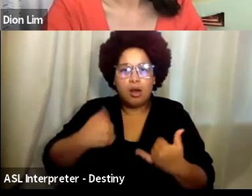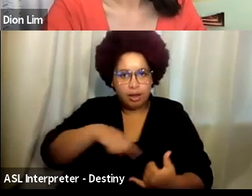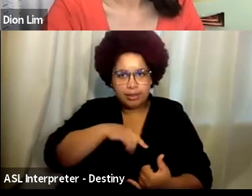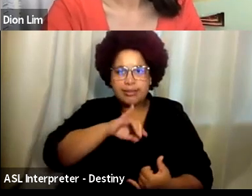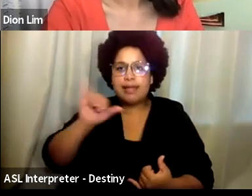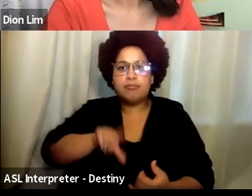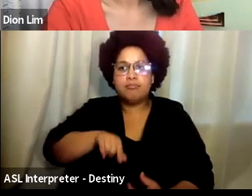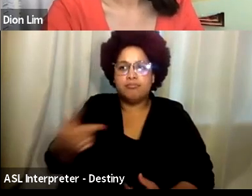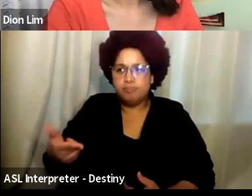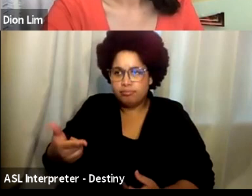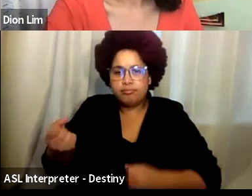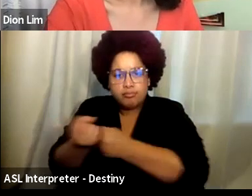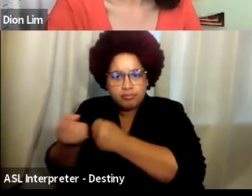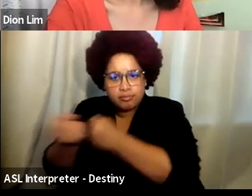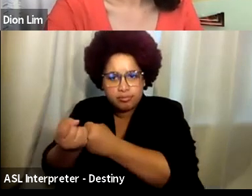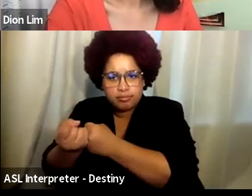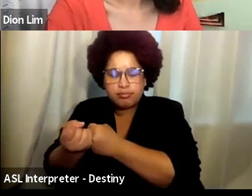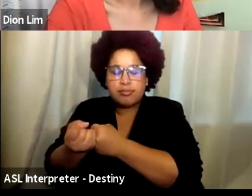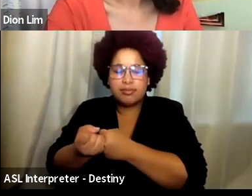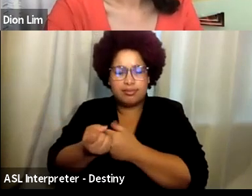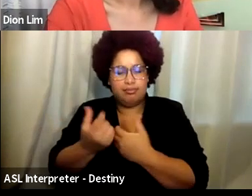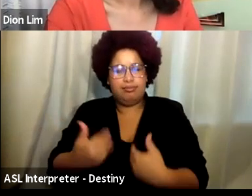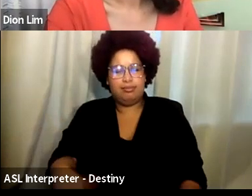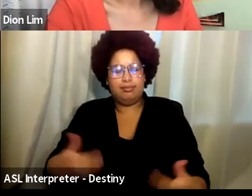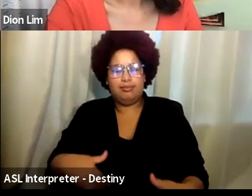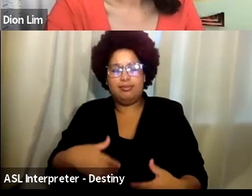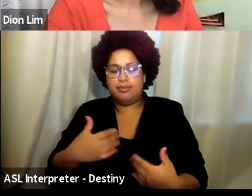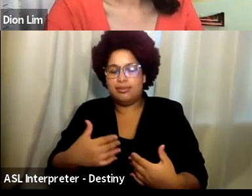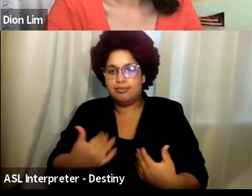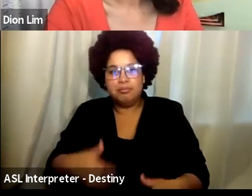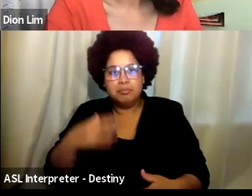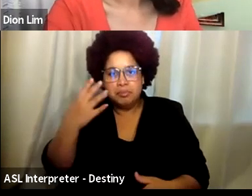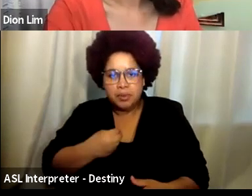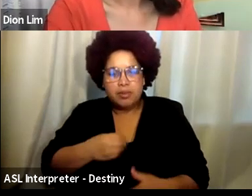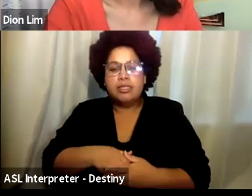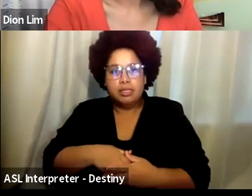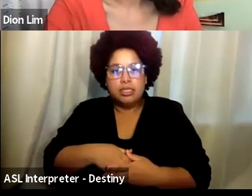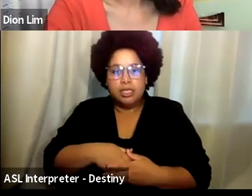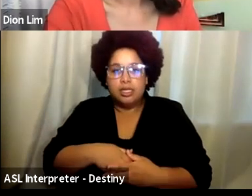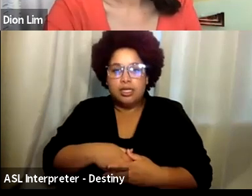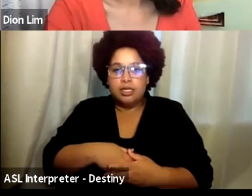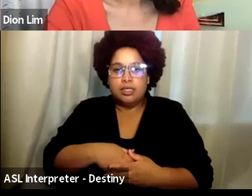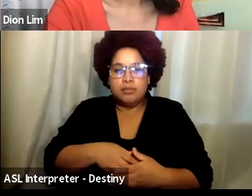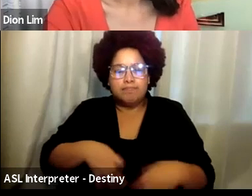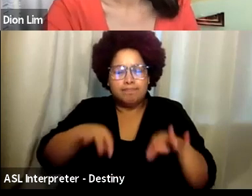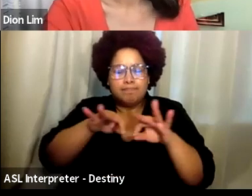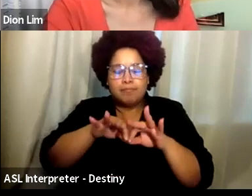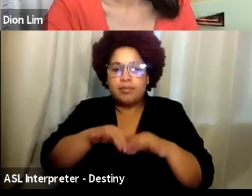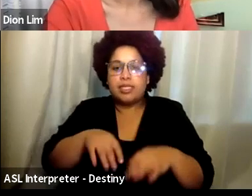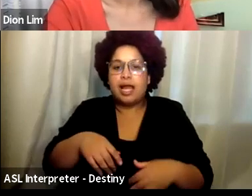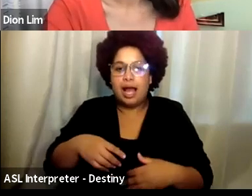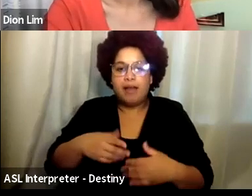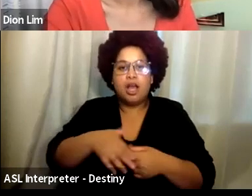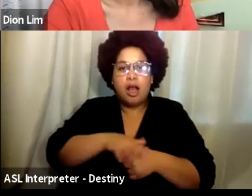the reverse, which I thought was so meaningful. And I feel like we have done that. I've covered the bridge building